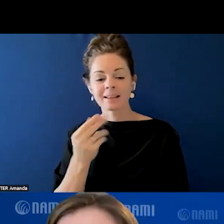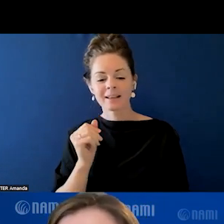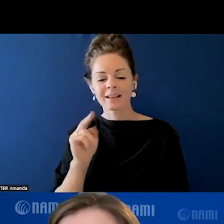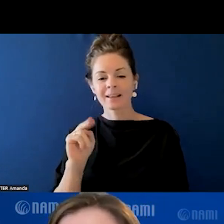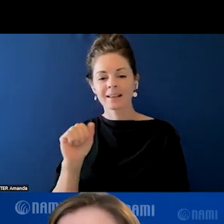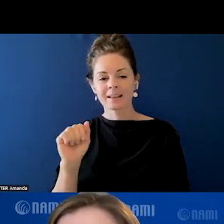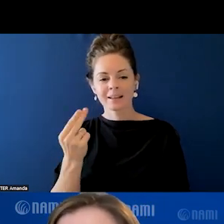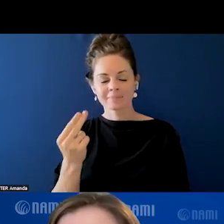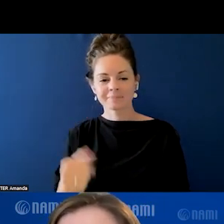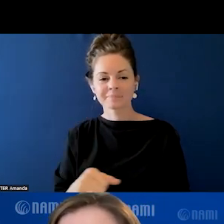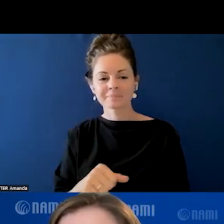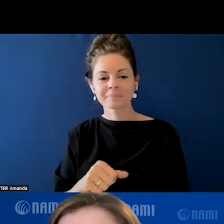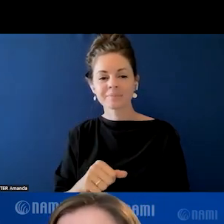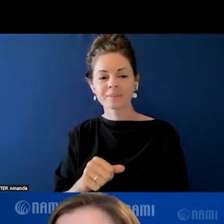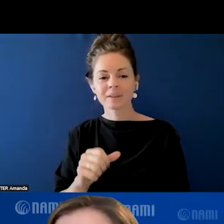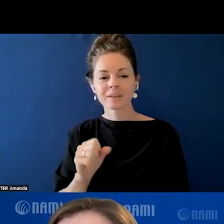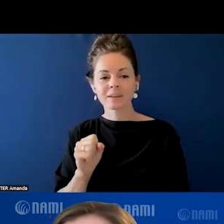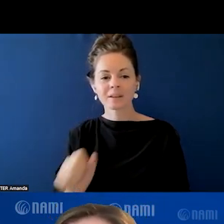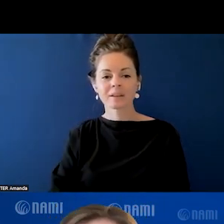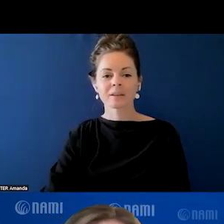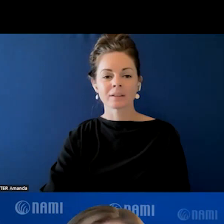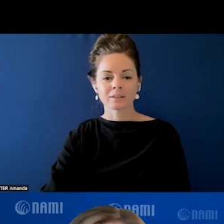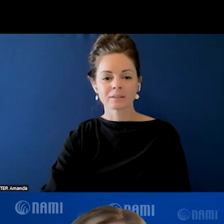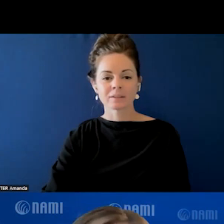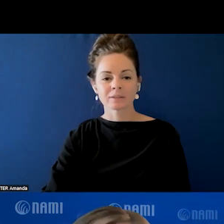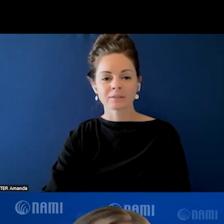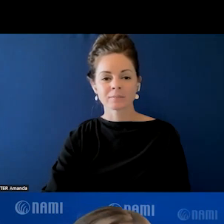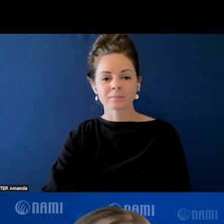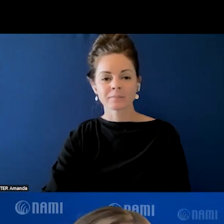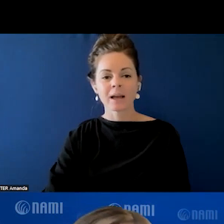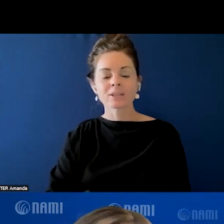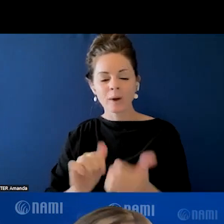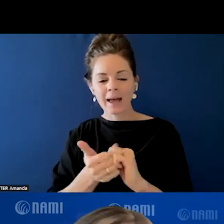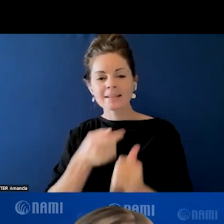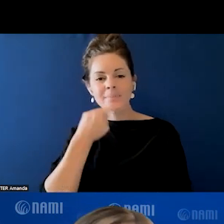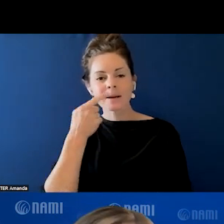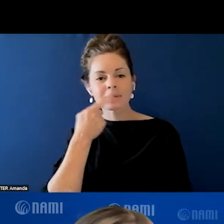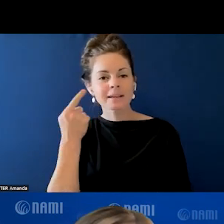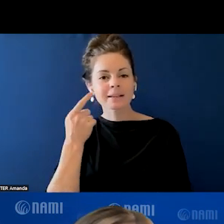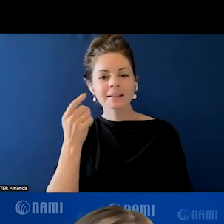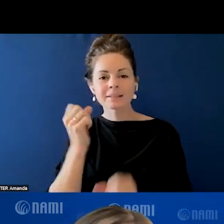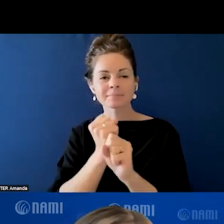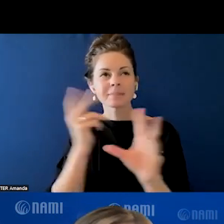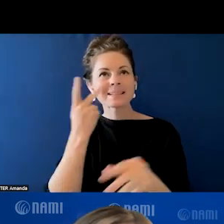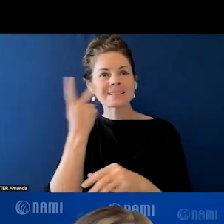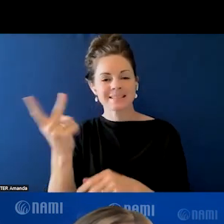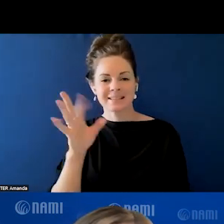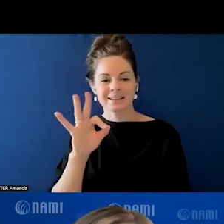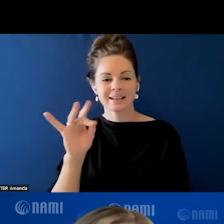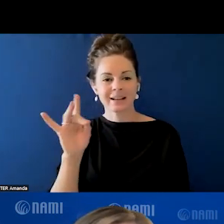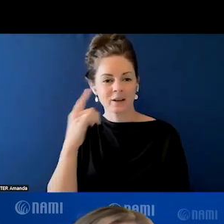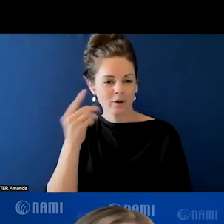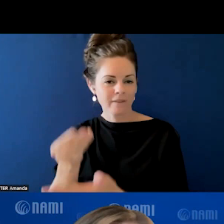all. So we wanted to talk about how does the public see 988 in terms of funding priorities.